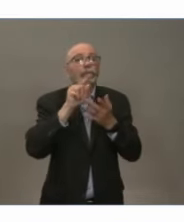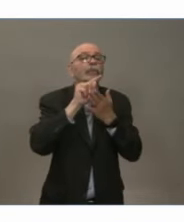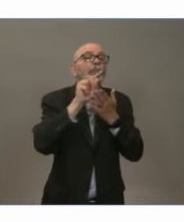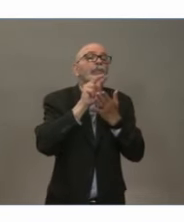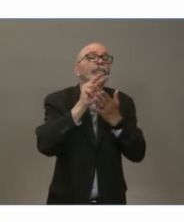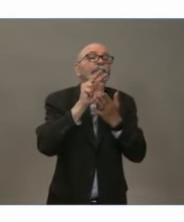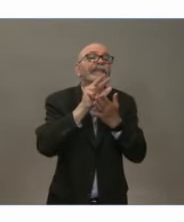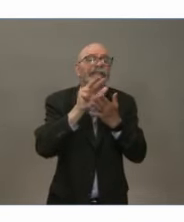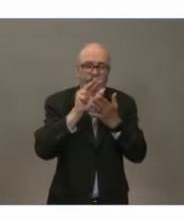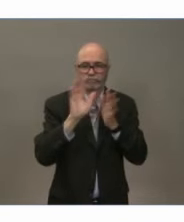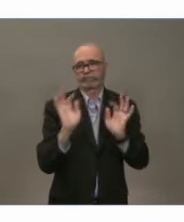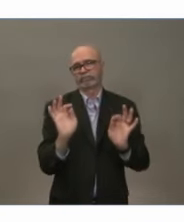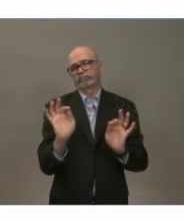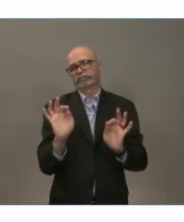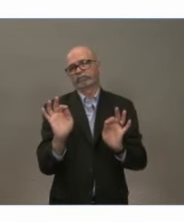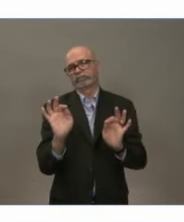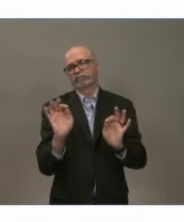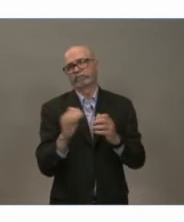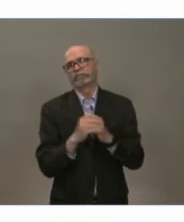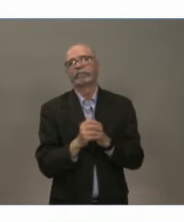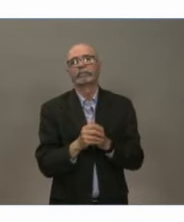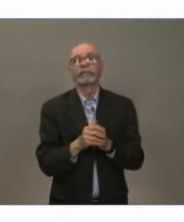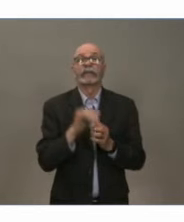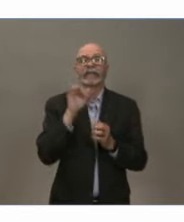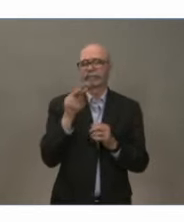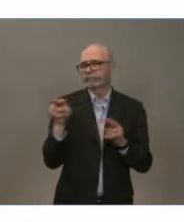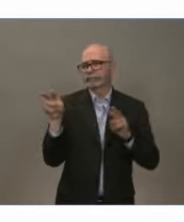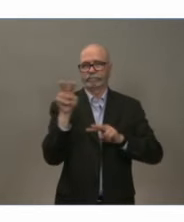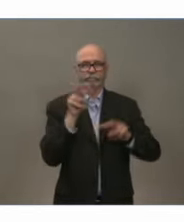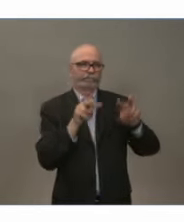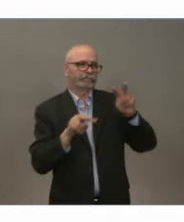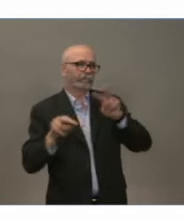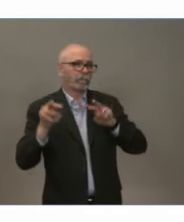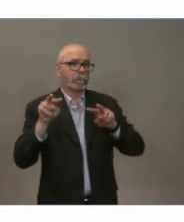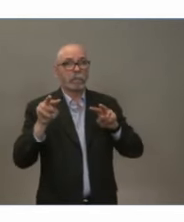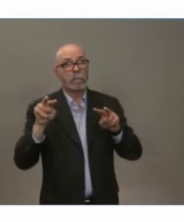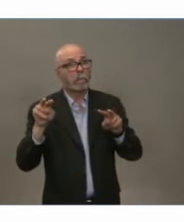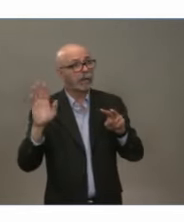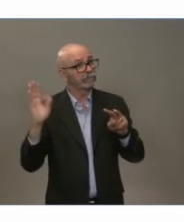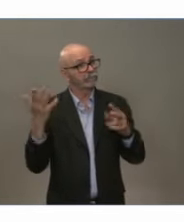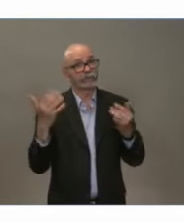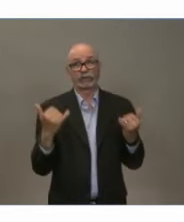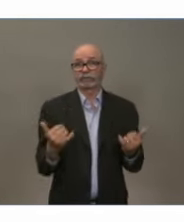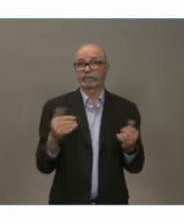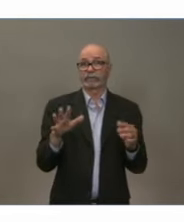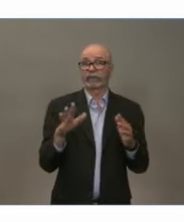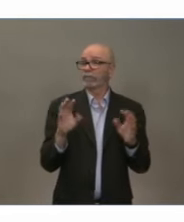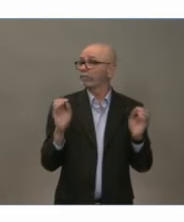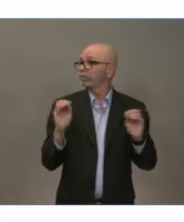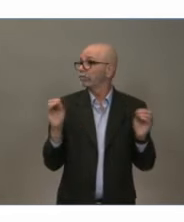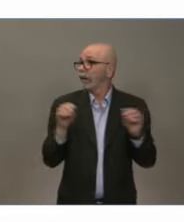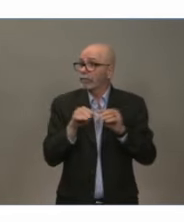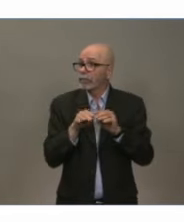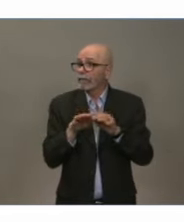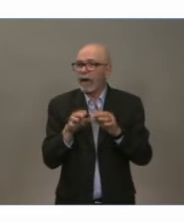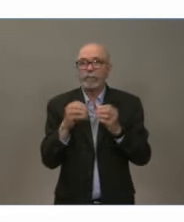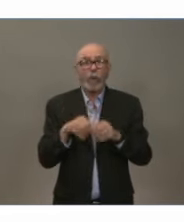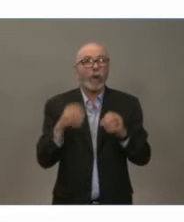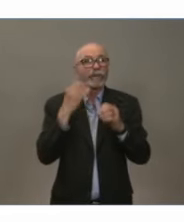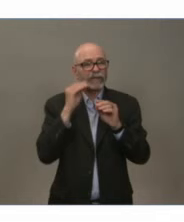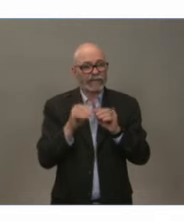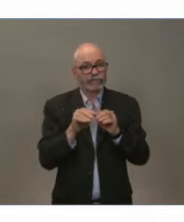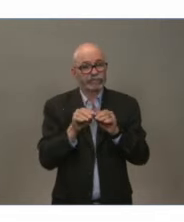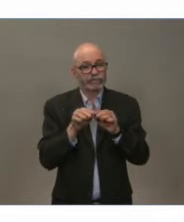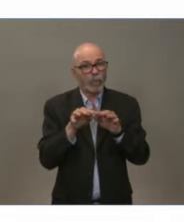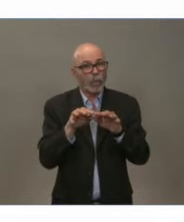do things, we'll look at our own real live epidemiology, and as we start to relax things, if we see things starting to climb back